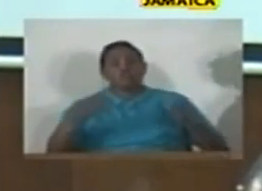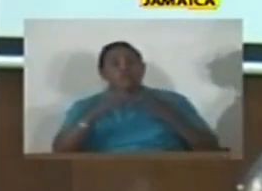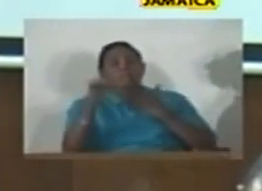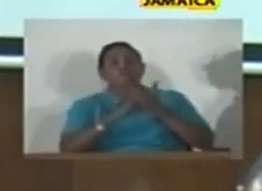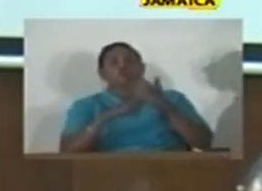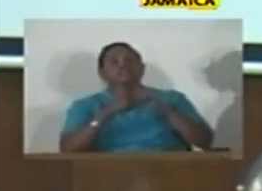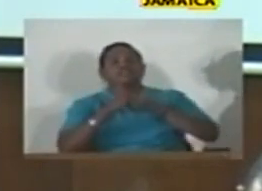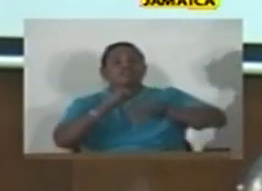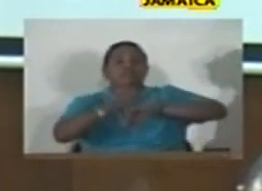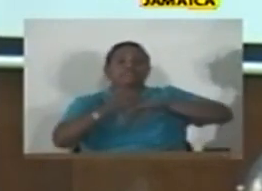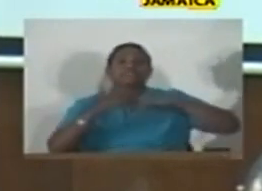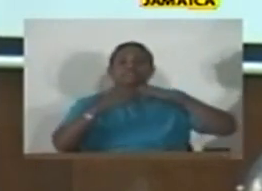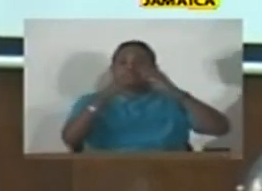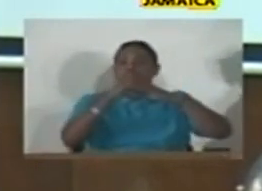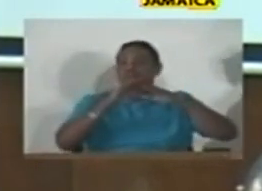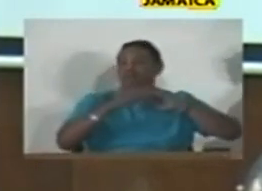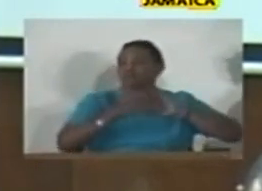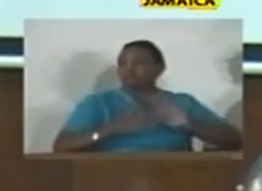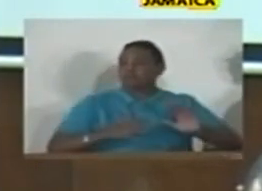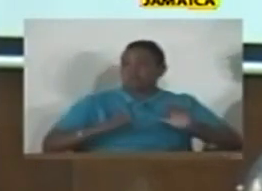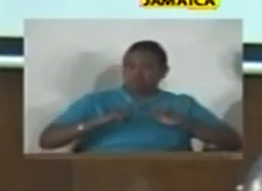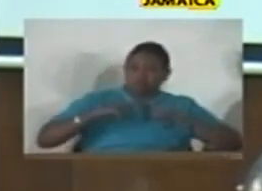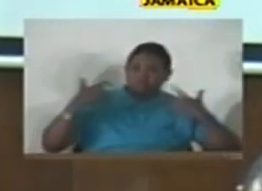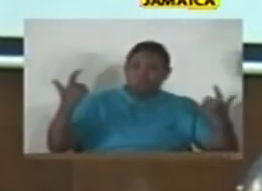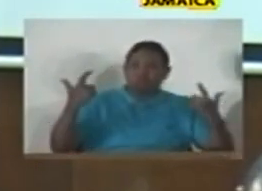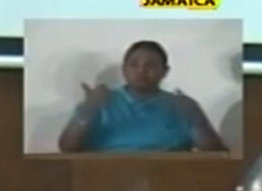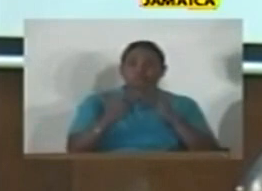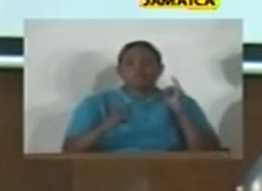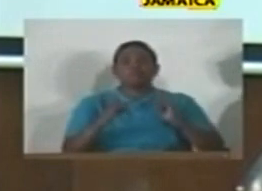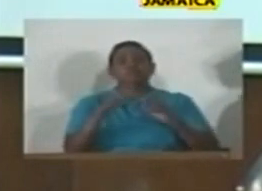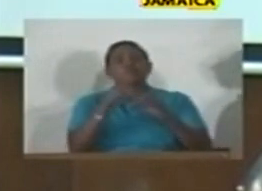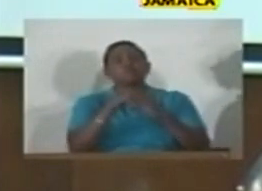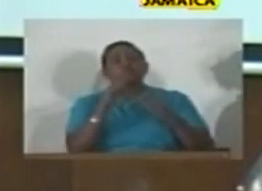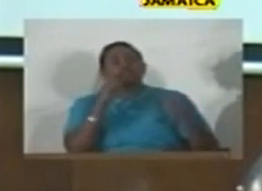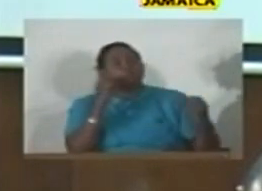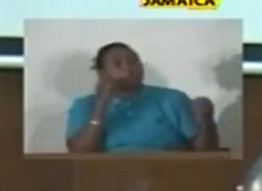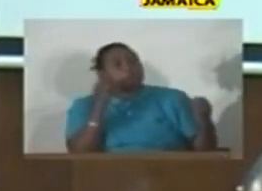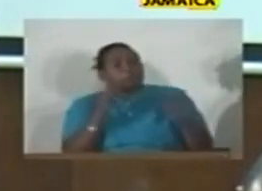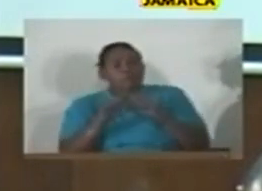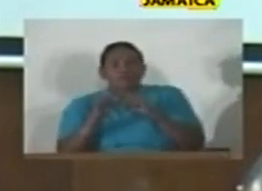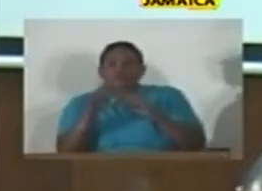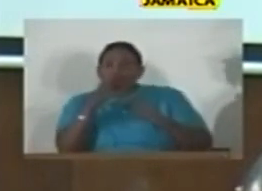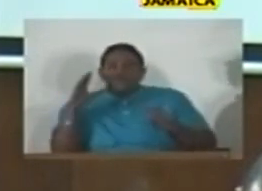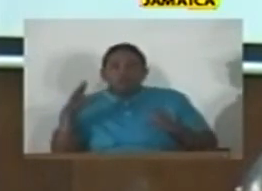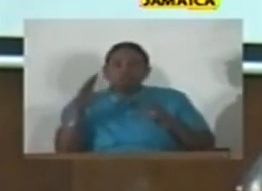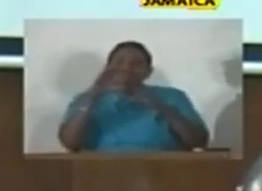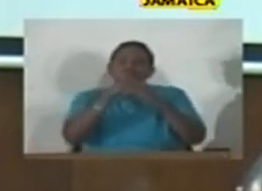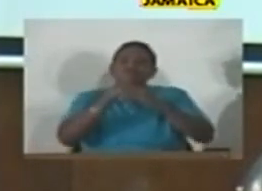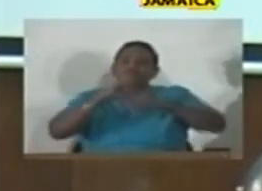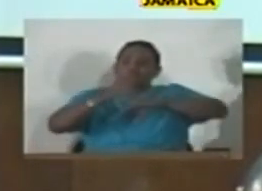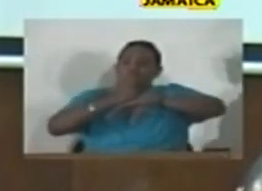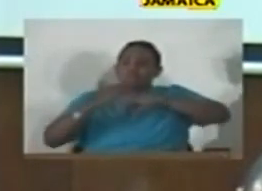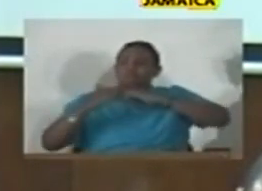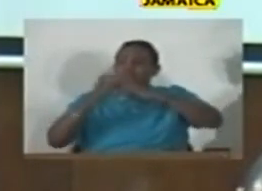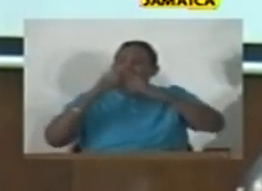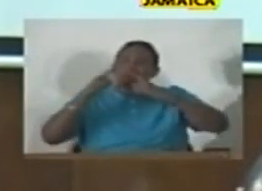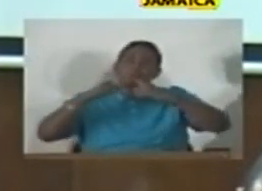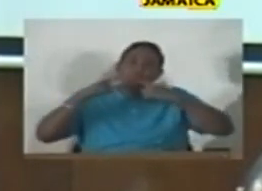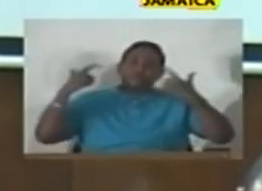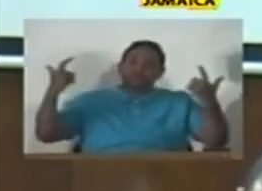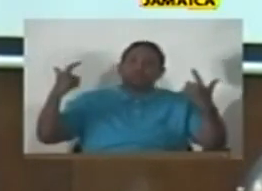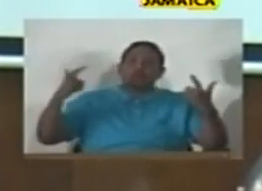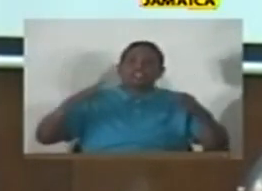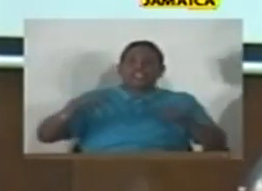project established in Jamaica, which involves so many farmers establishing such a large